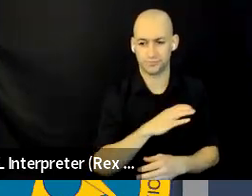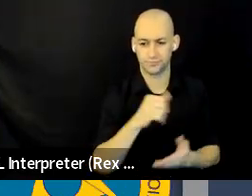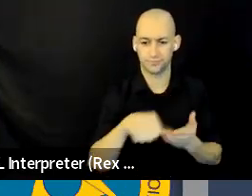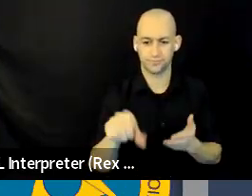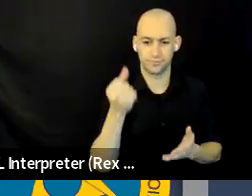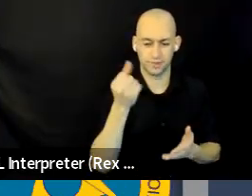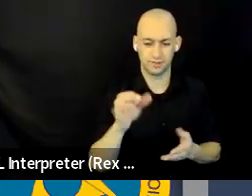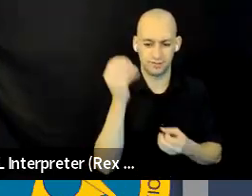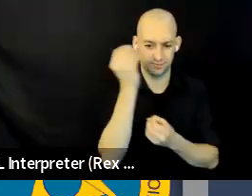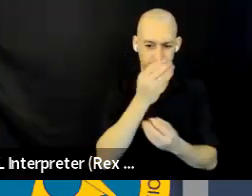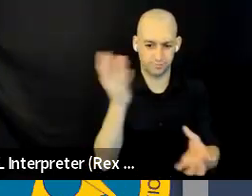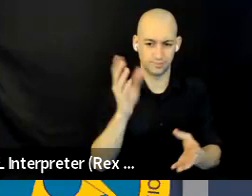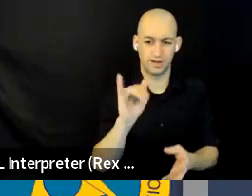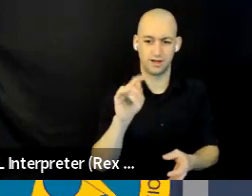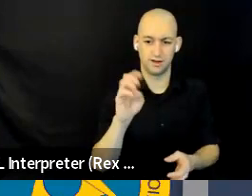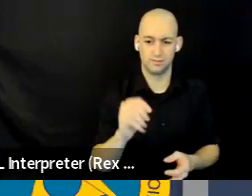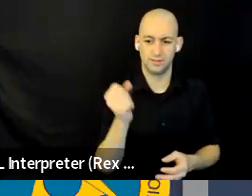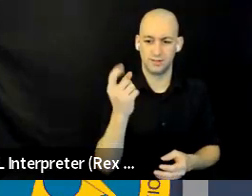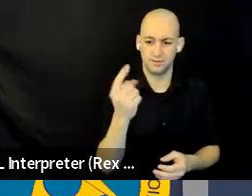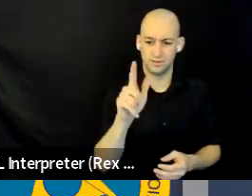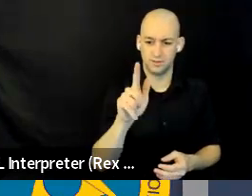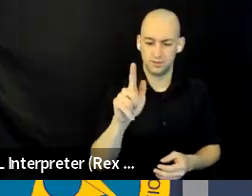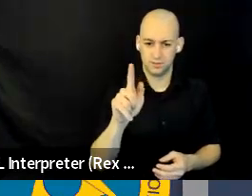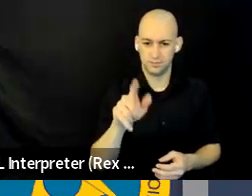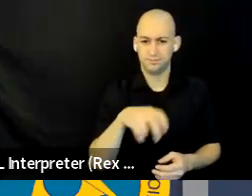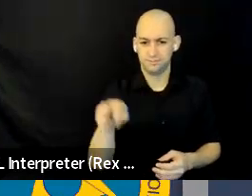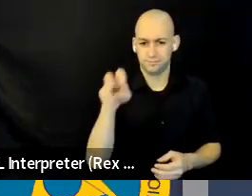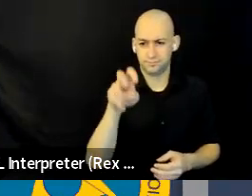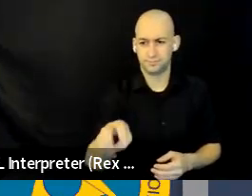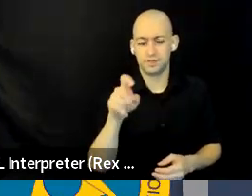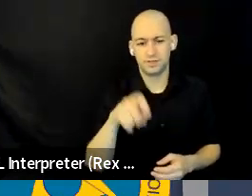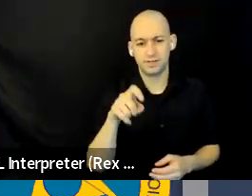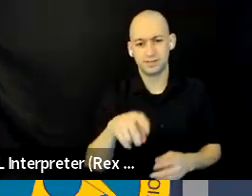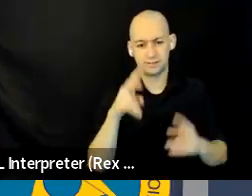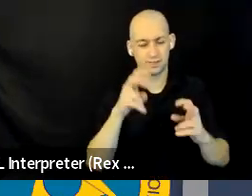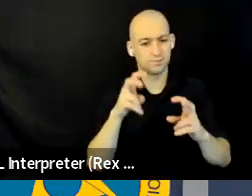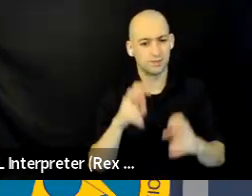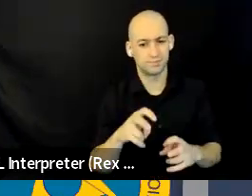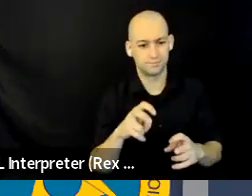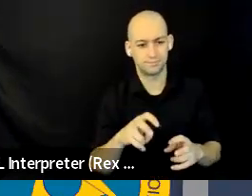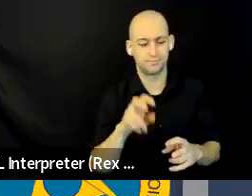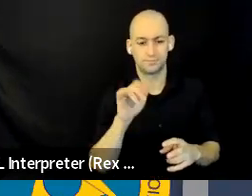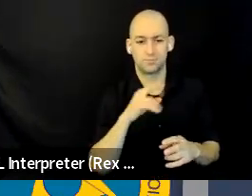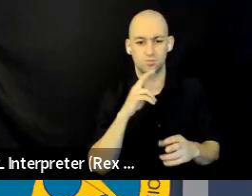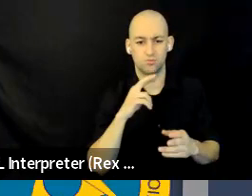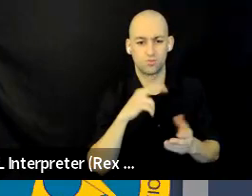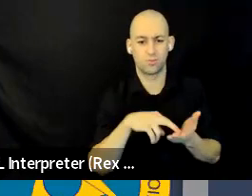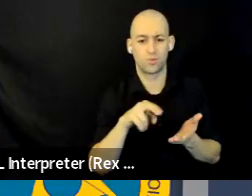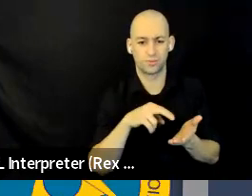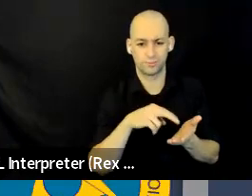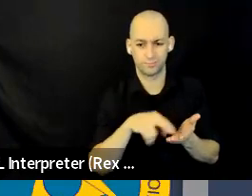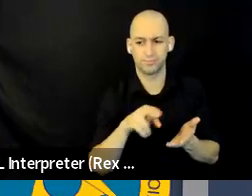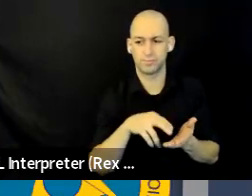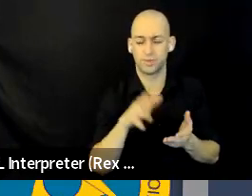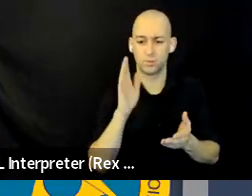The draft Senate Bill 1121 State and Local Transportation Needs Assessment Interim Report, which I will refer to as the draft interim